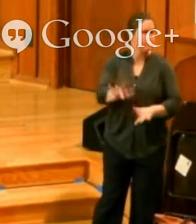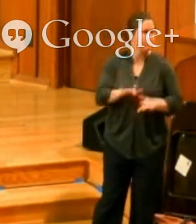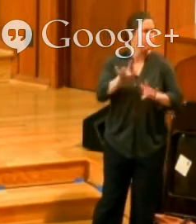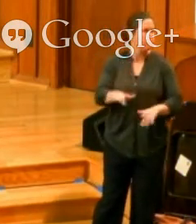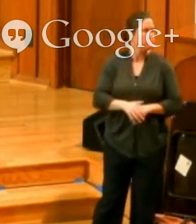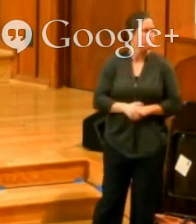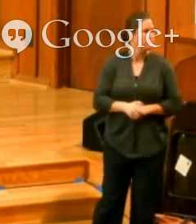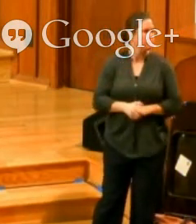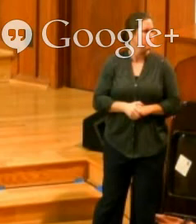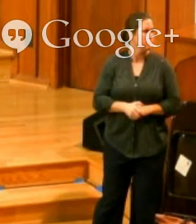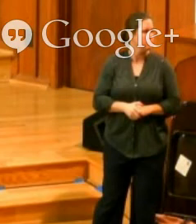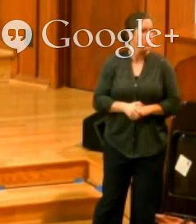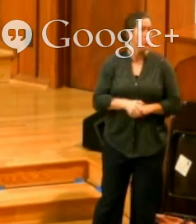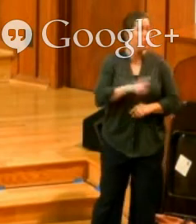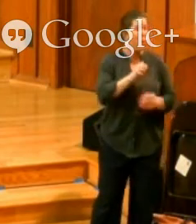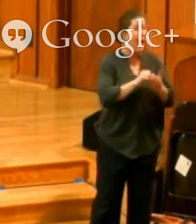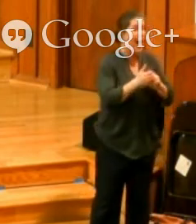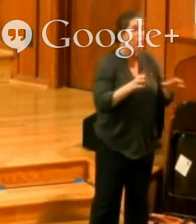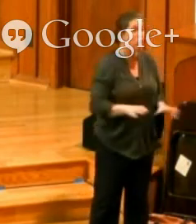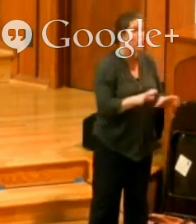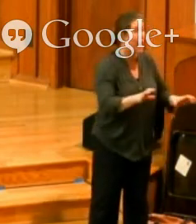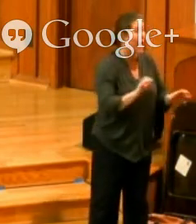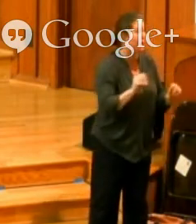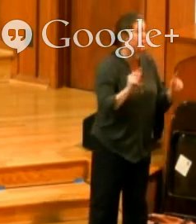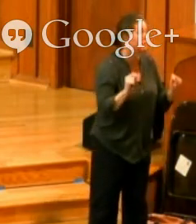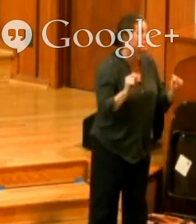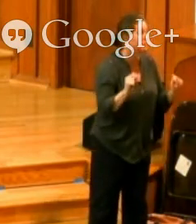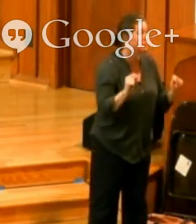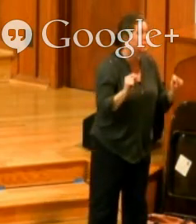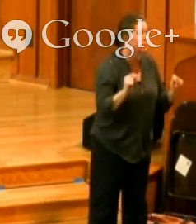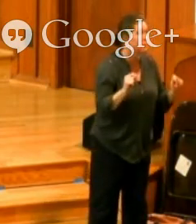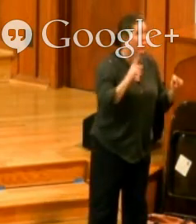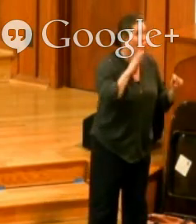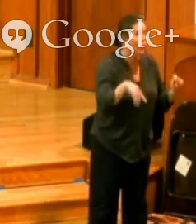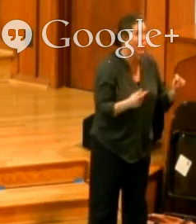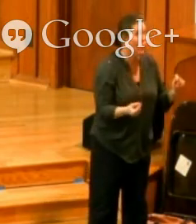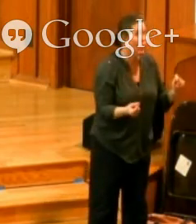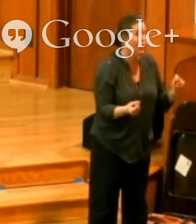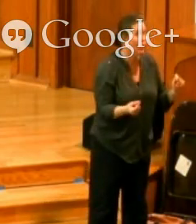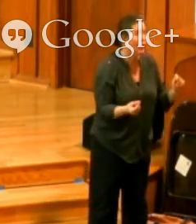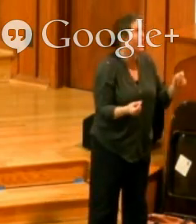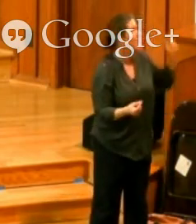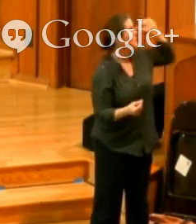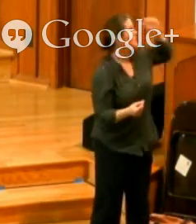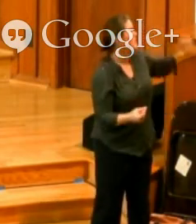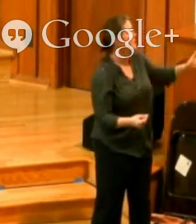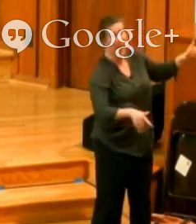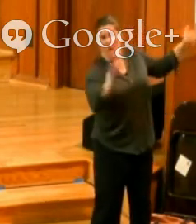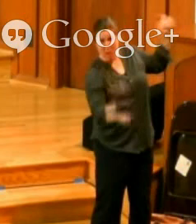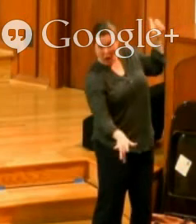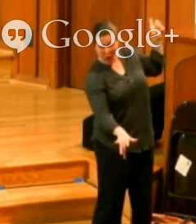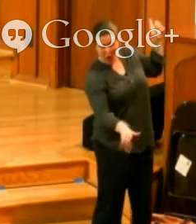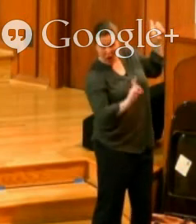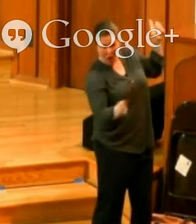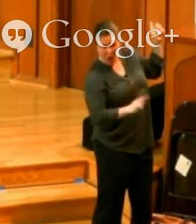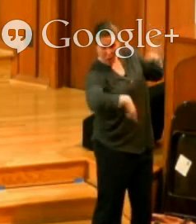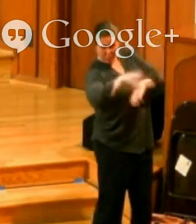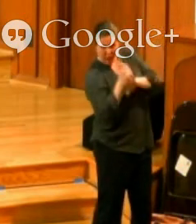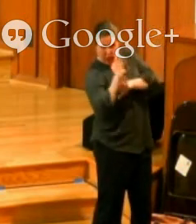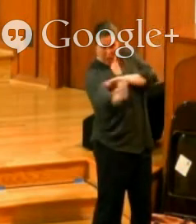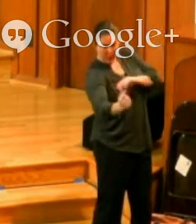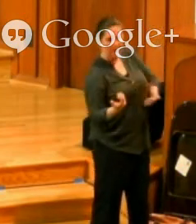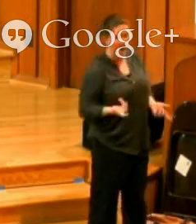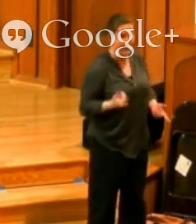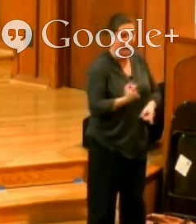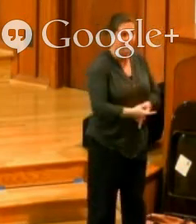No, come on, guys. Live a little. You know what we do? We floor it. We say, I'm late for an appointment. I got to get out of here. And we floor